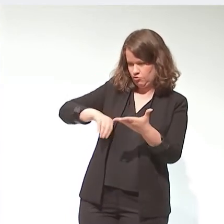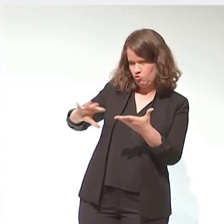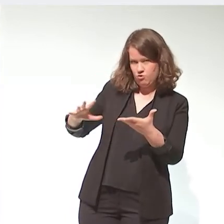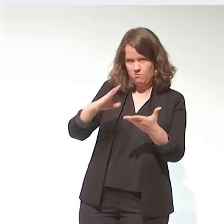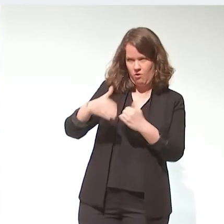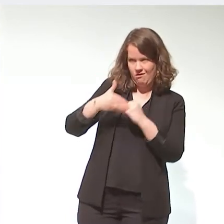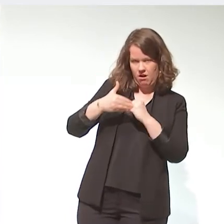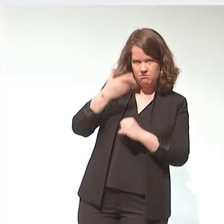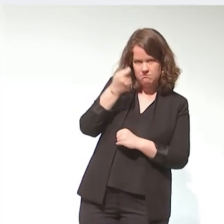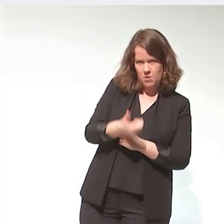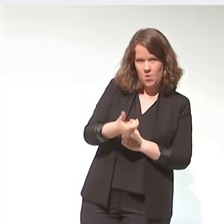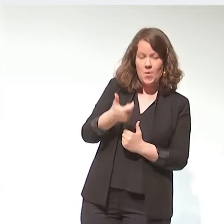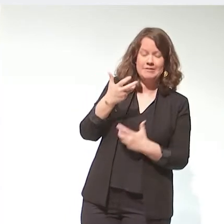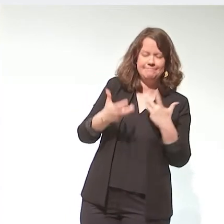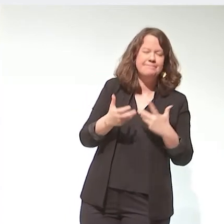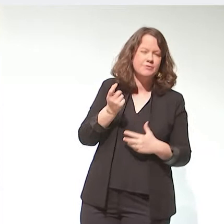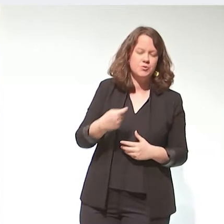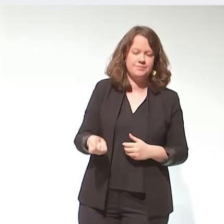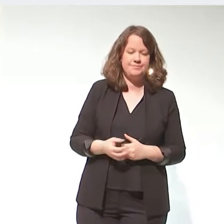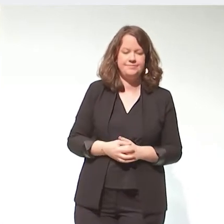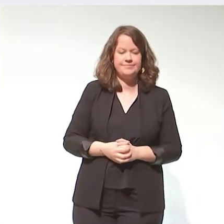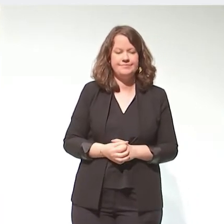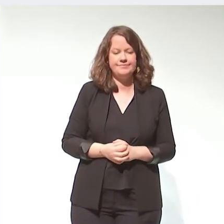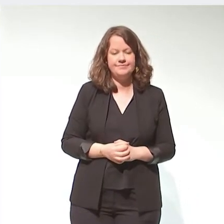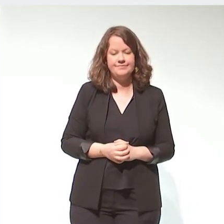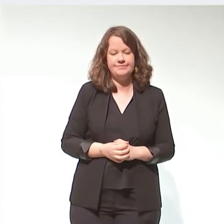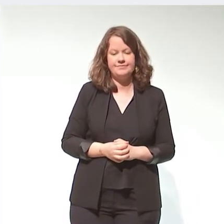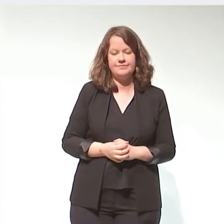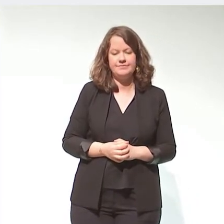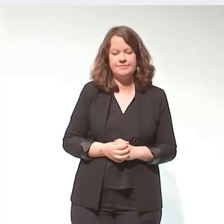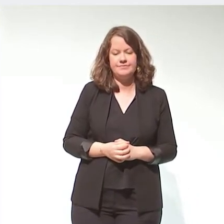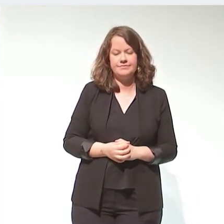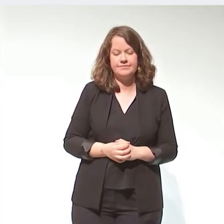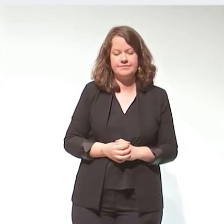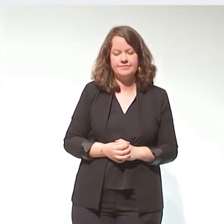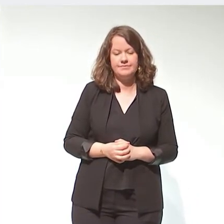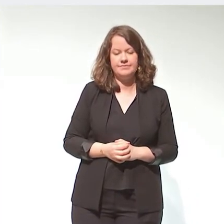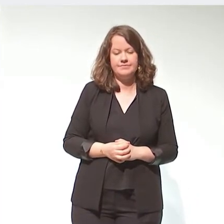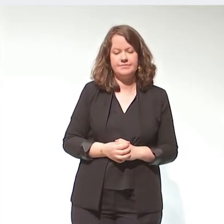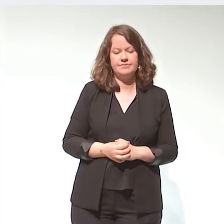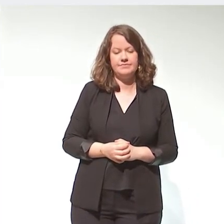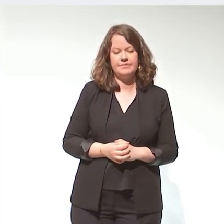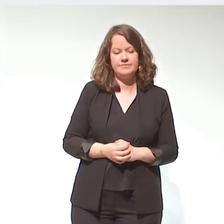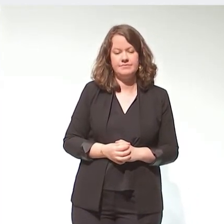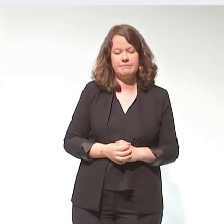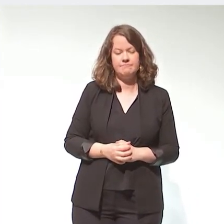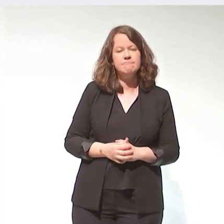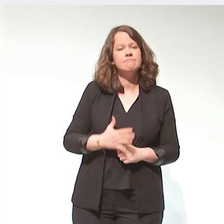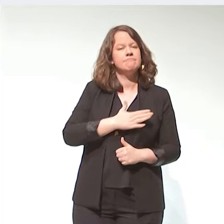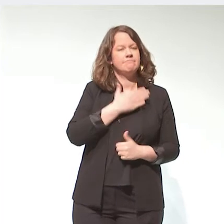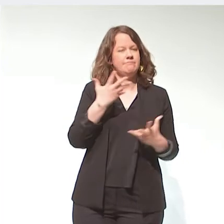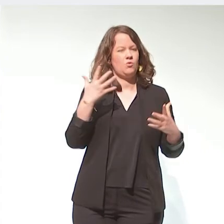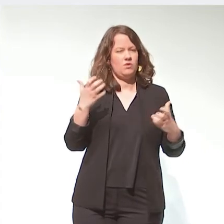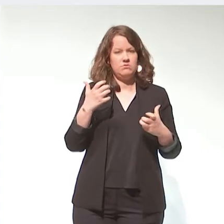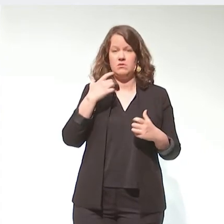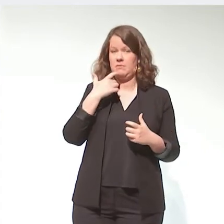I would like to turn now to social inclusion and employment. Attending an inclusive